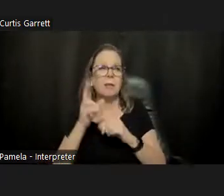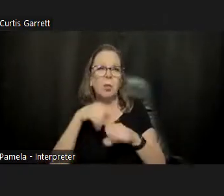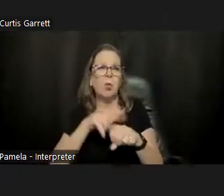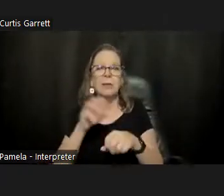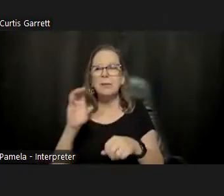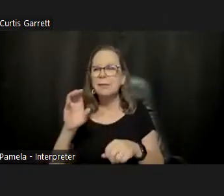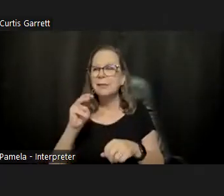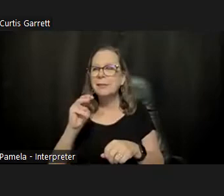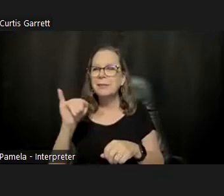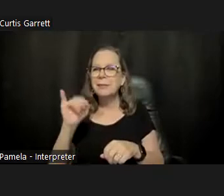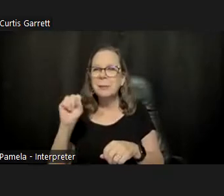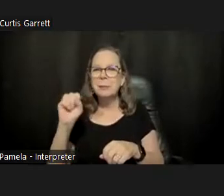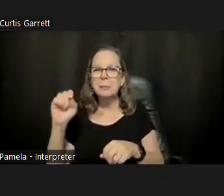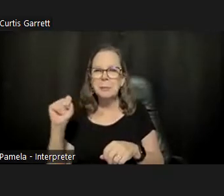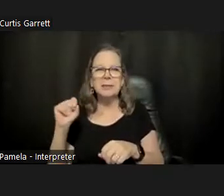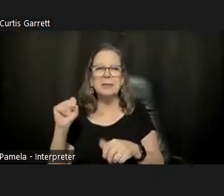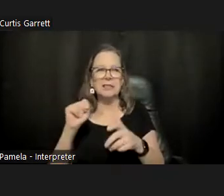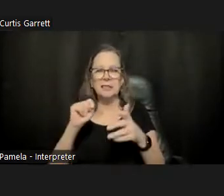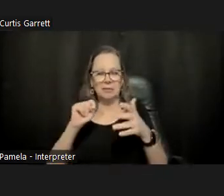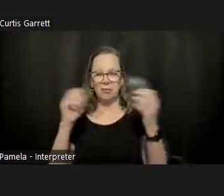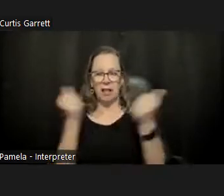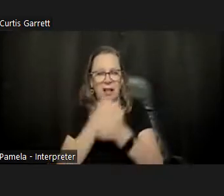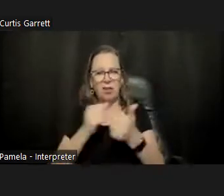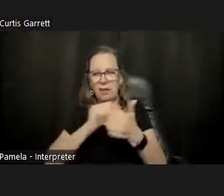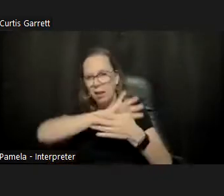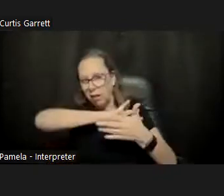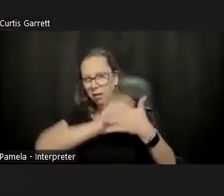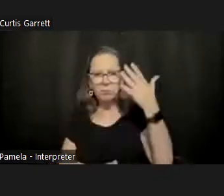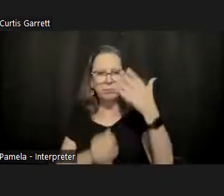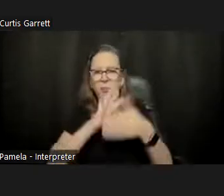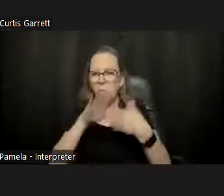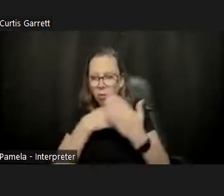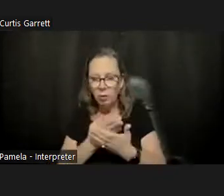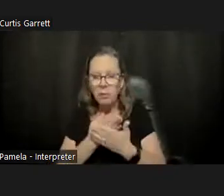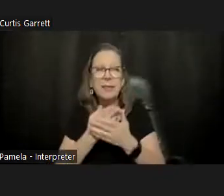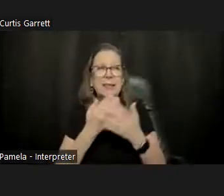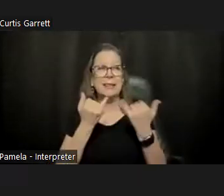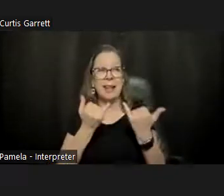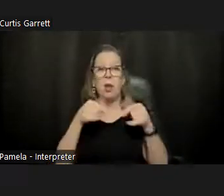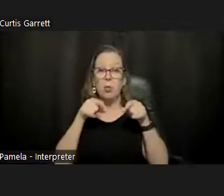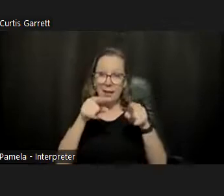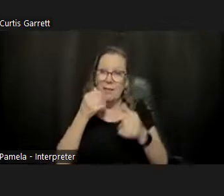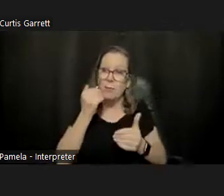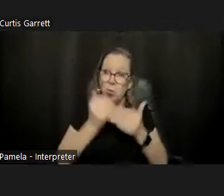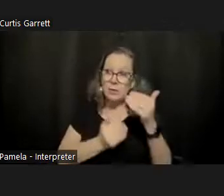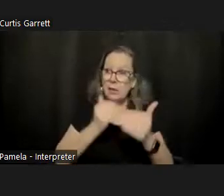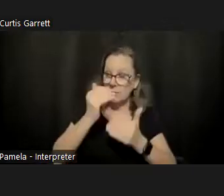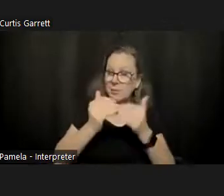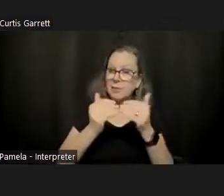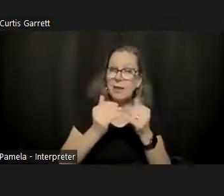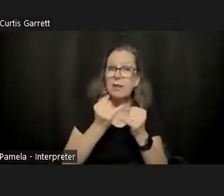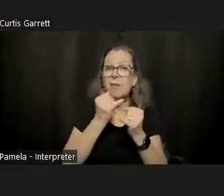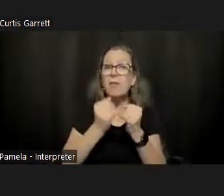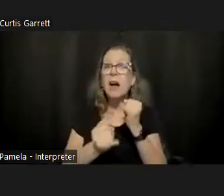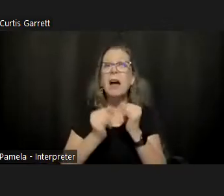course, CMIST from top to bottom. And they're in the process of doing the final